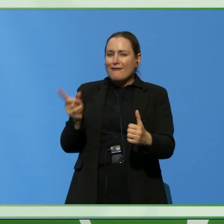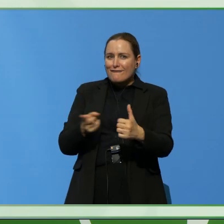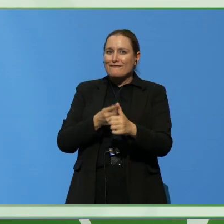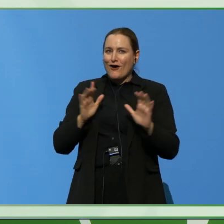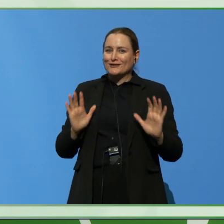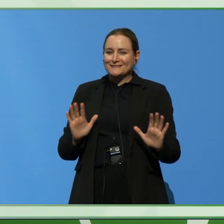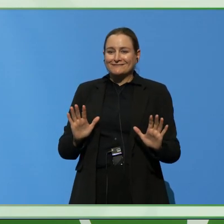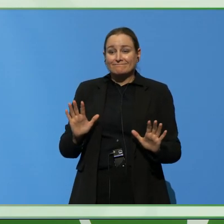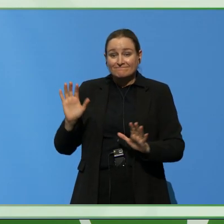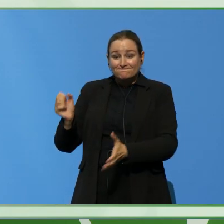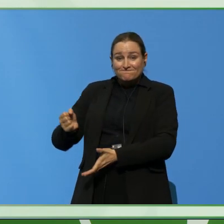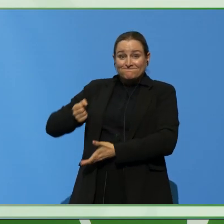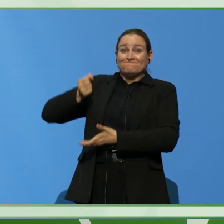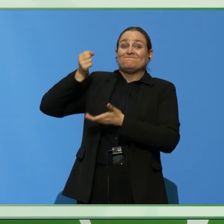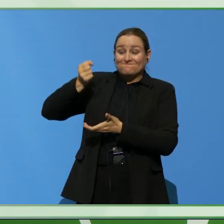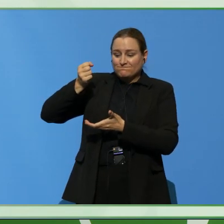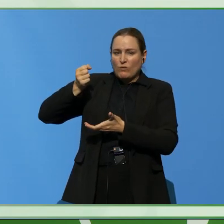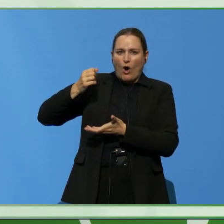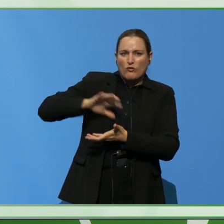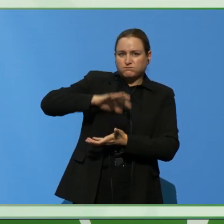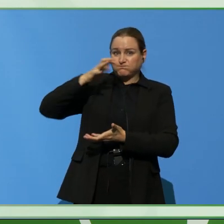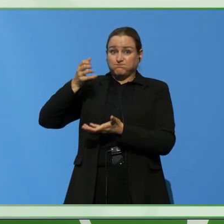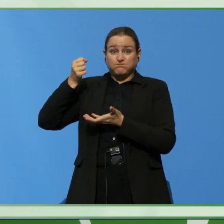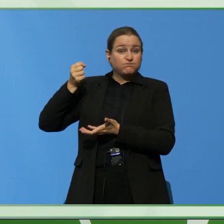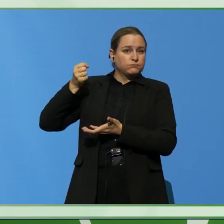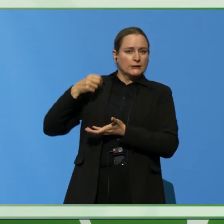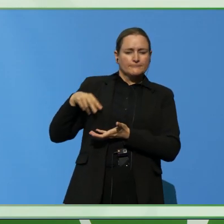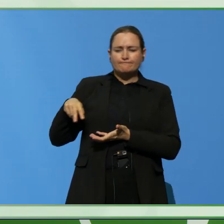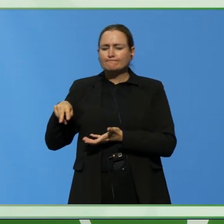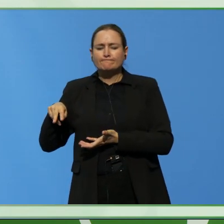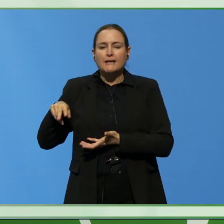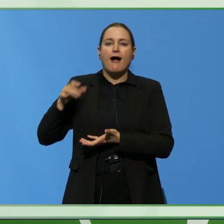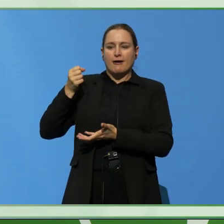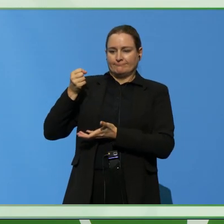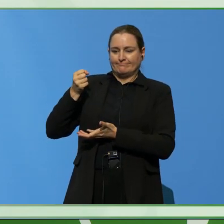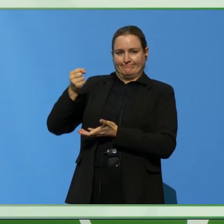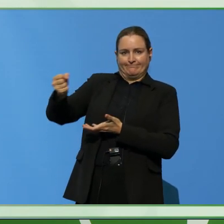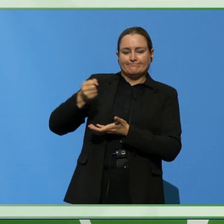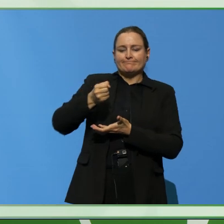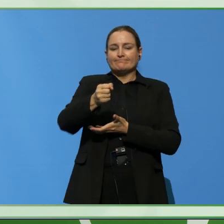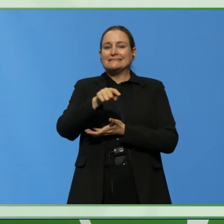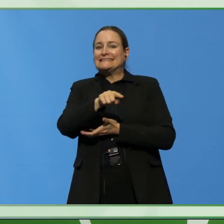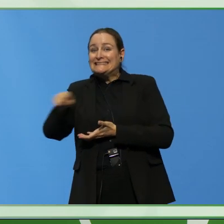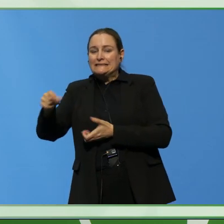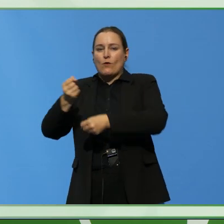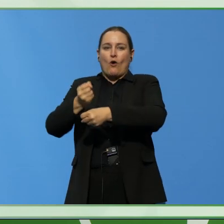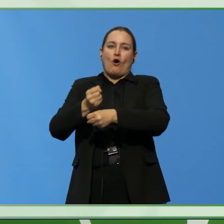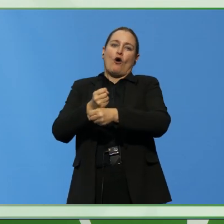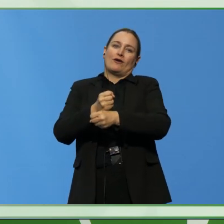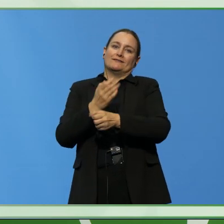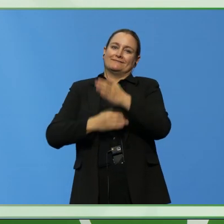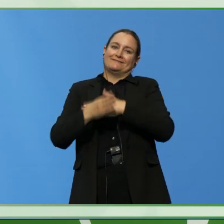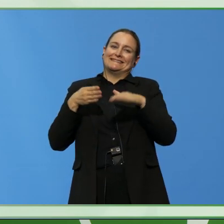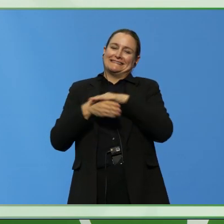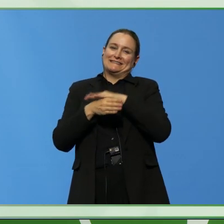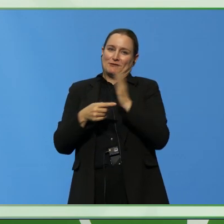fund that will be dedicated to investing in early stage assistive technology companies. And we are about to roll out